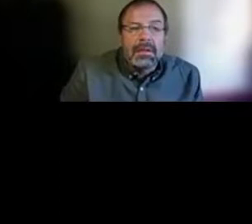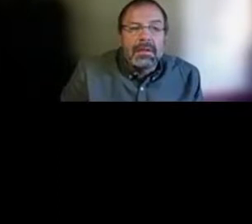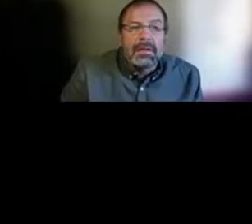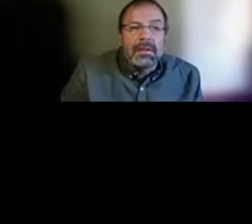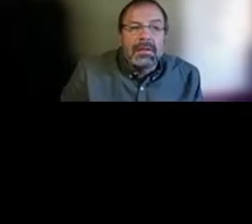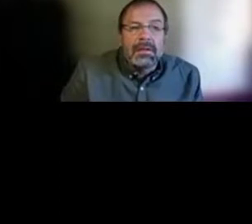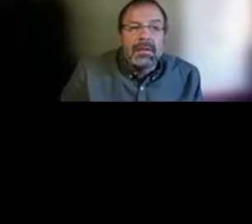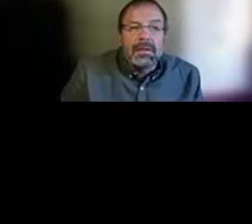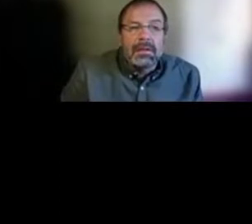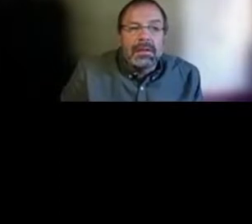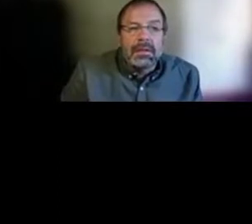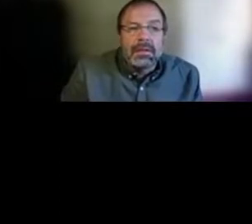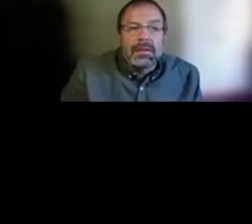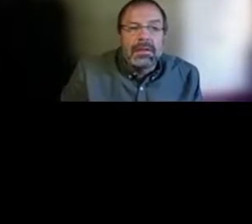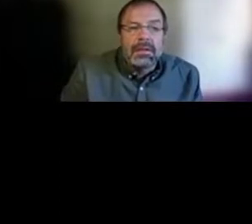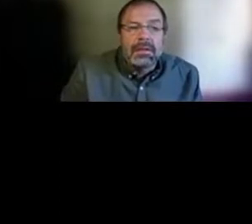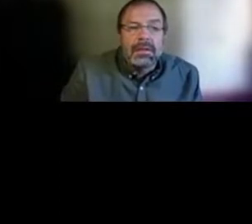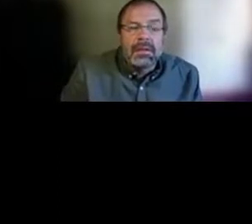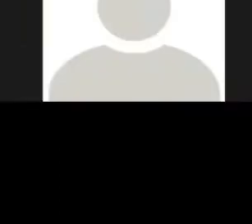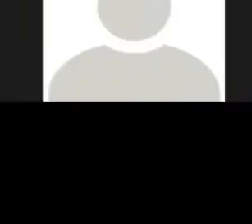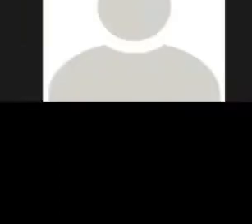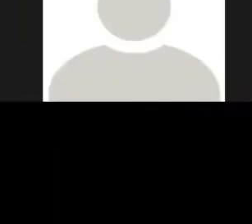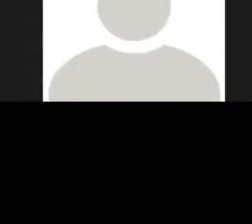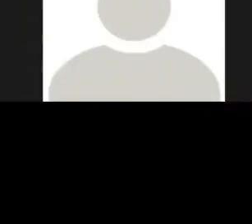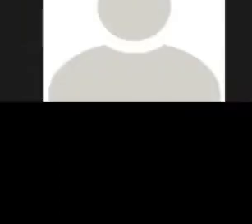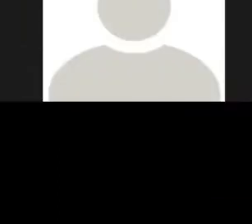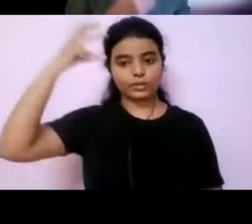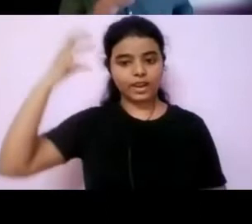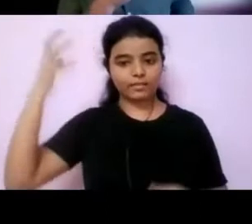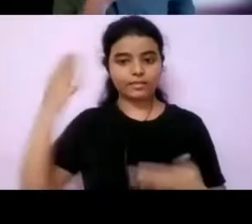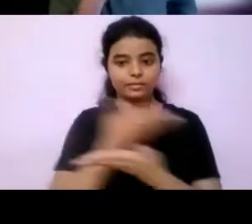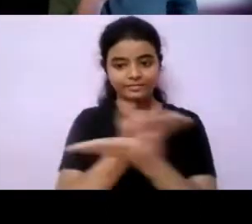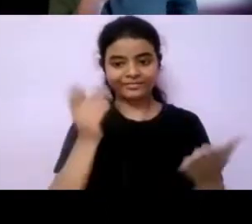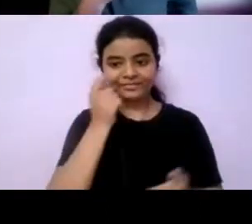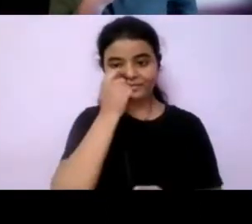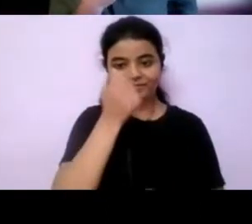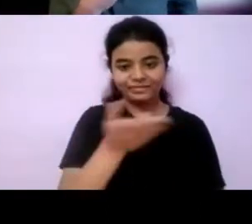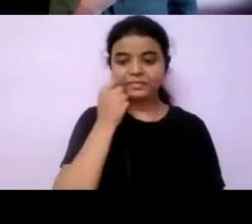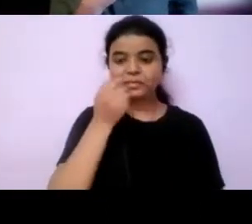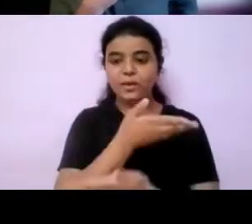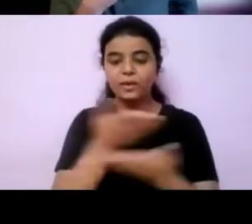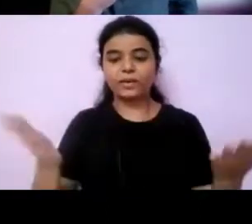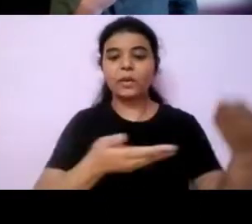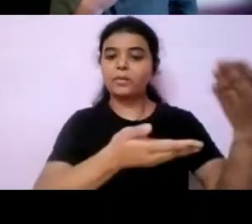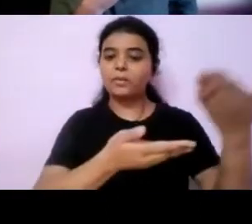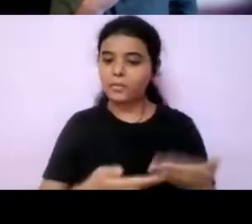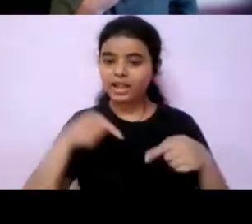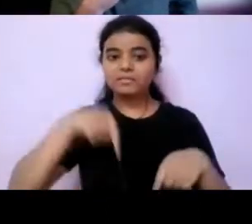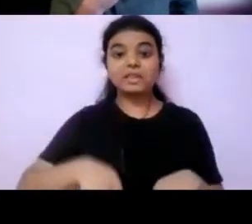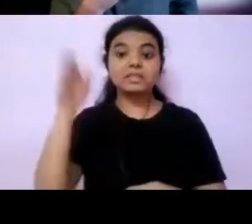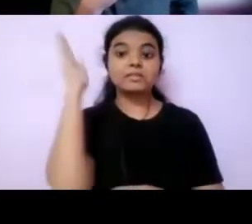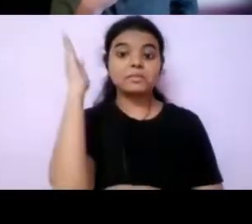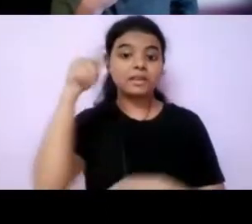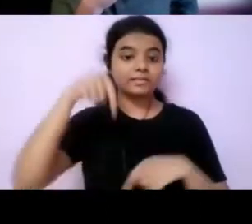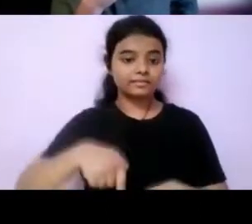Good afternoon, ladies and gentlemen, and welcome to the webinar on why